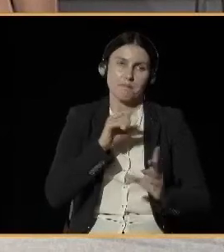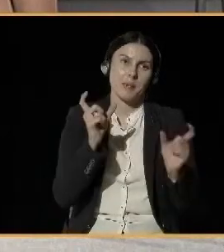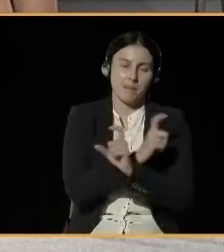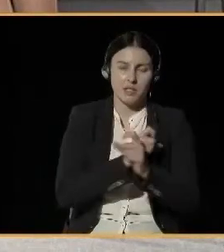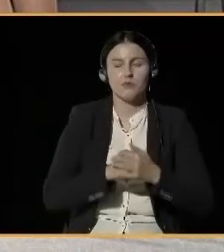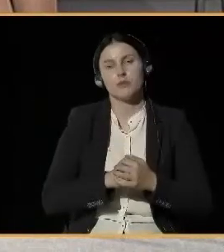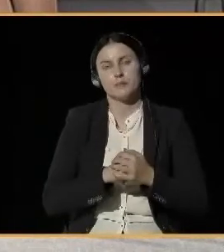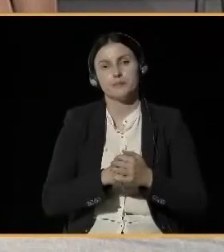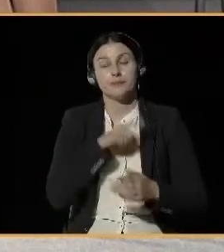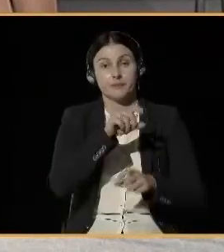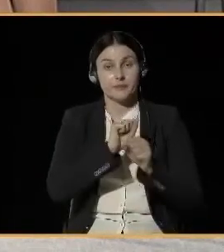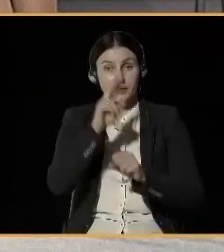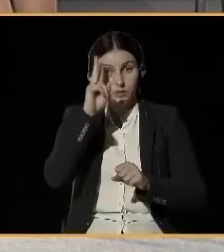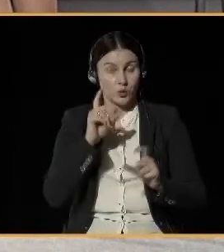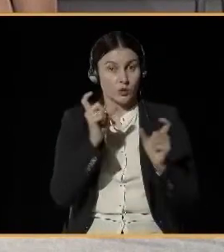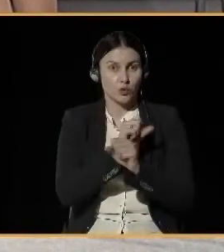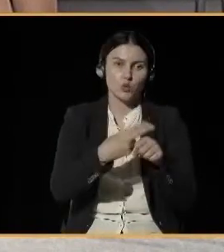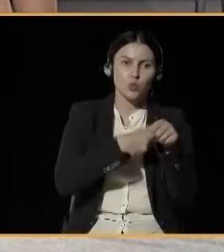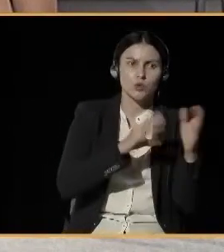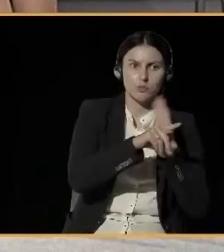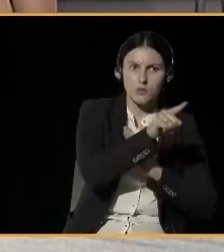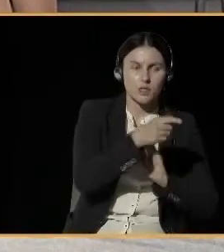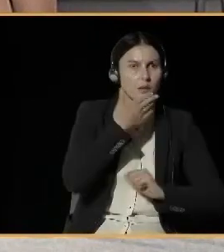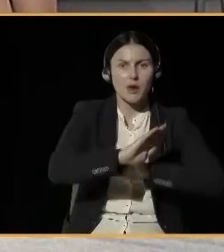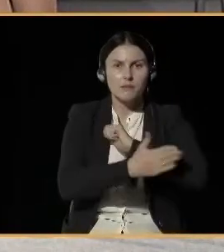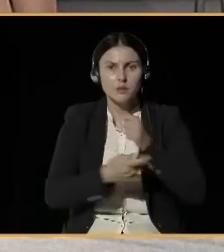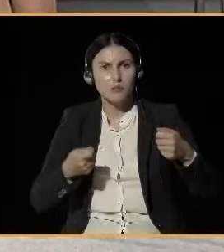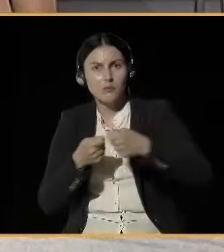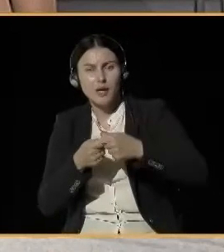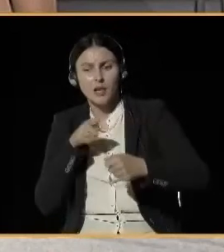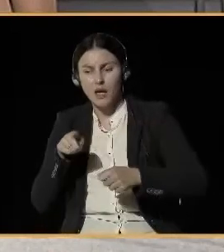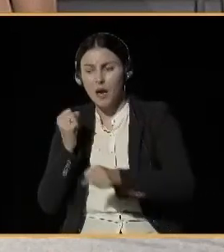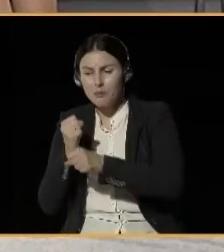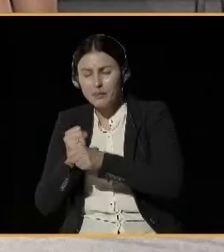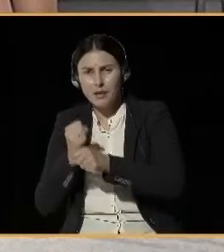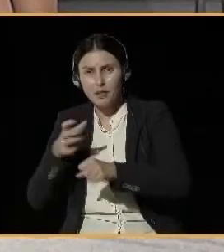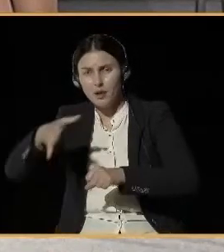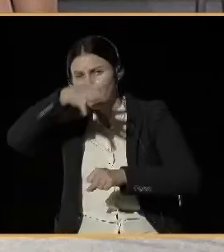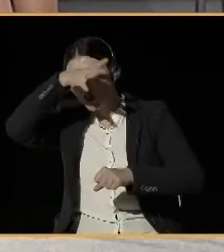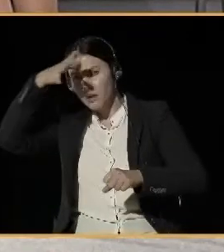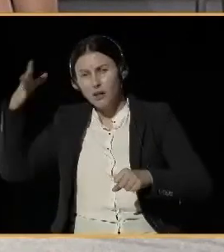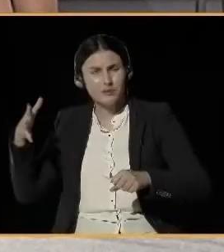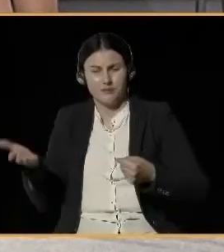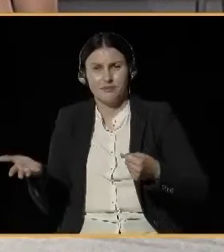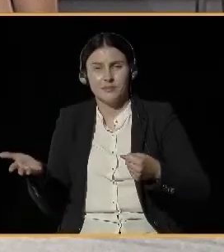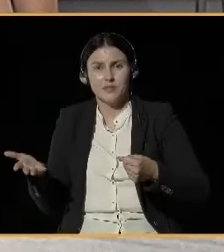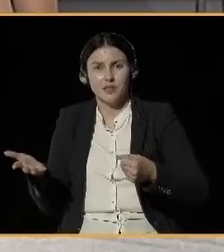institutions, because without the support of public institutions such as the city council, for instance, or the city